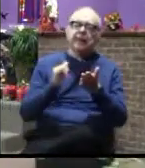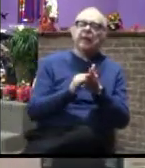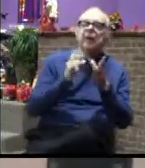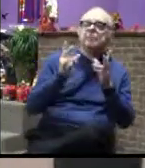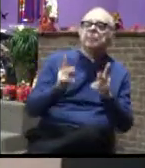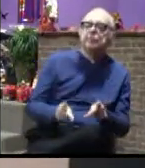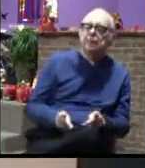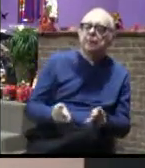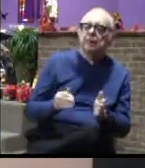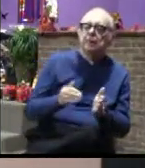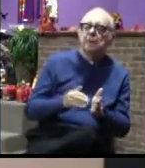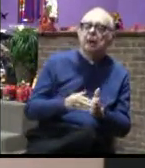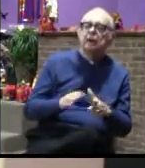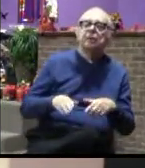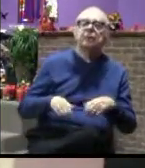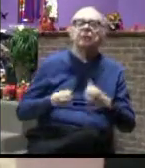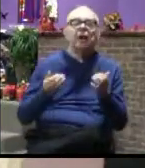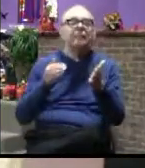life.